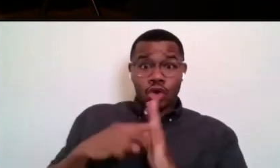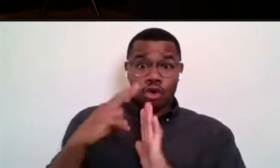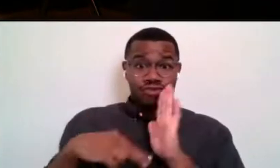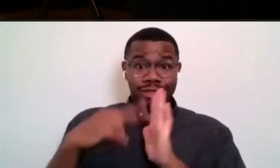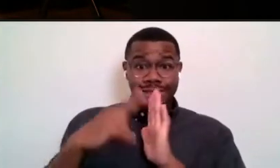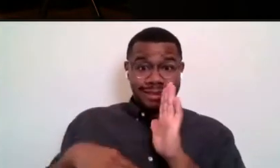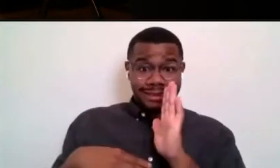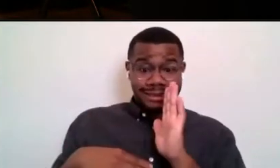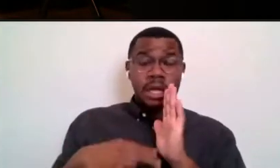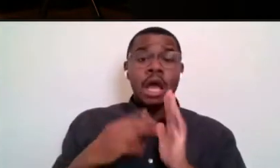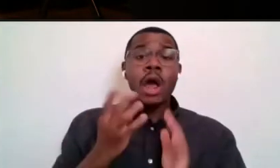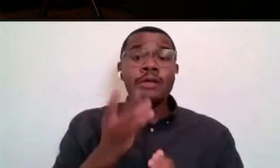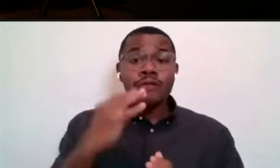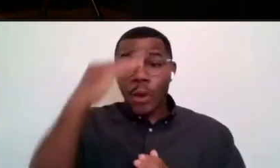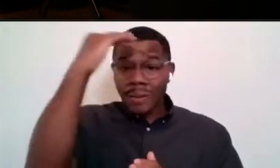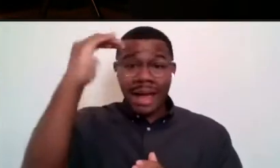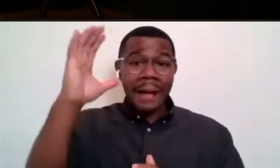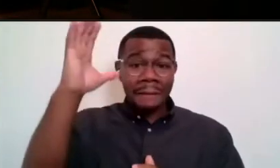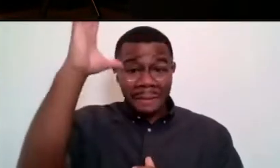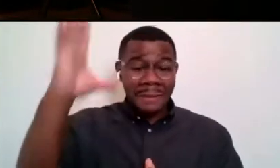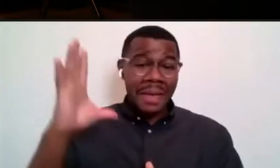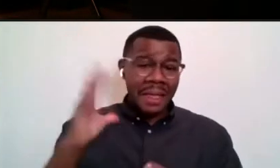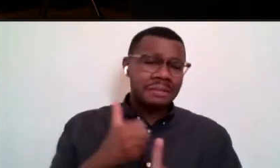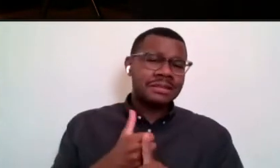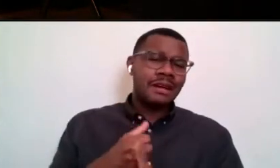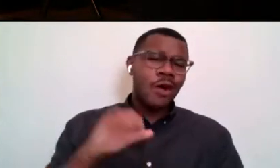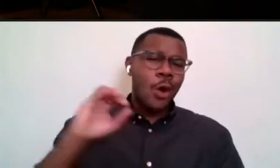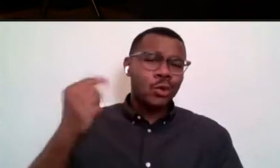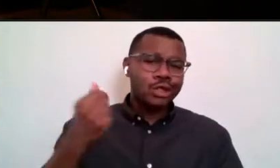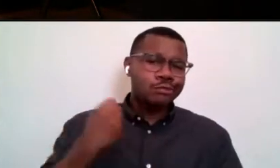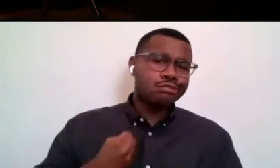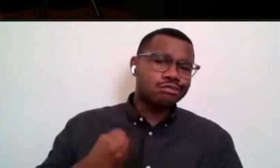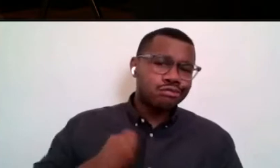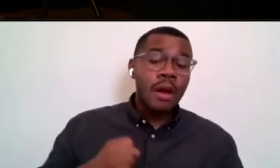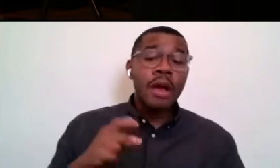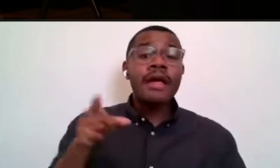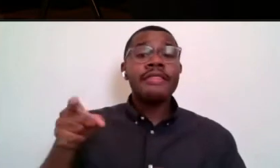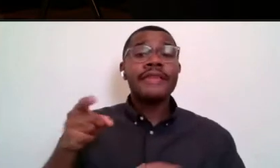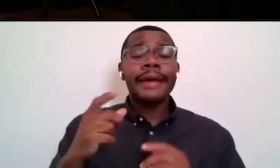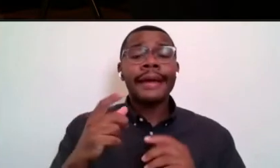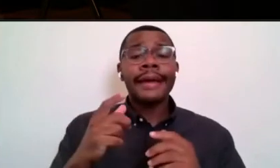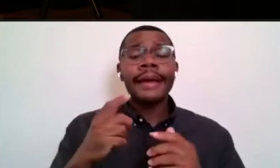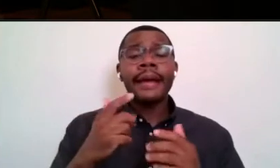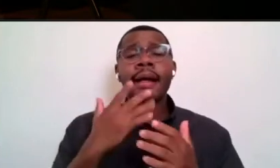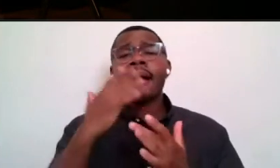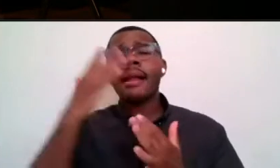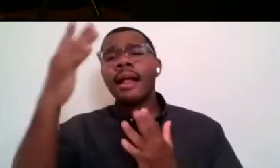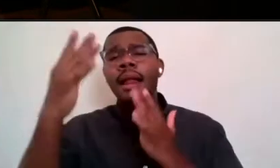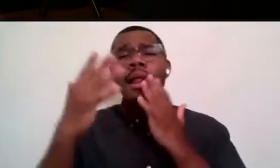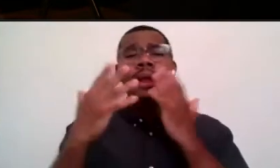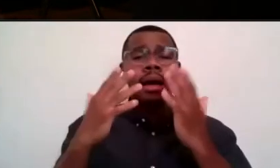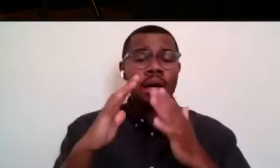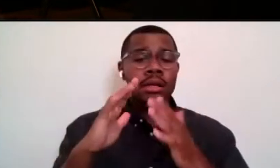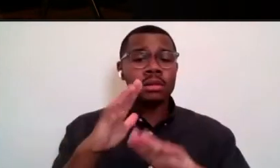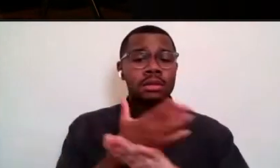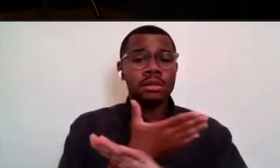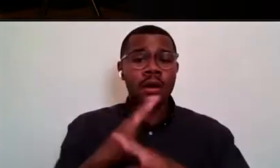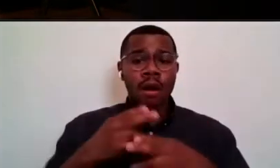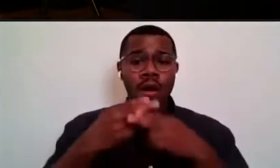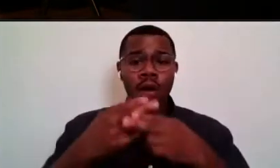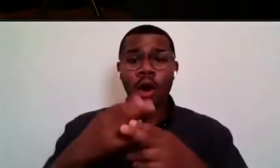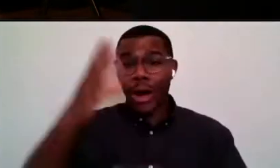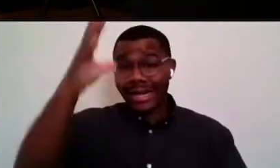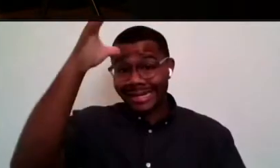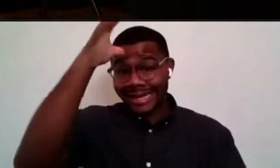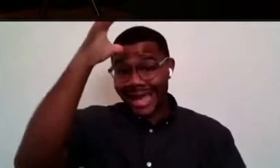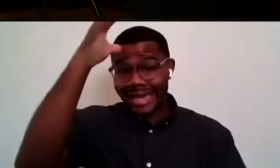were the OGs, they sang a song entitled Daddy's Home. I don't know if you know this song, but they had harmony.